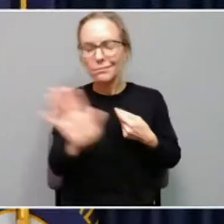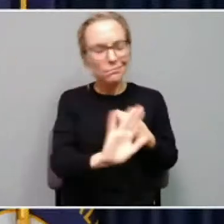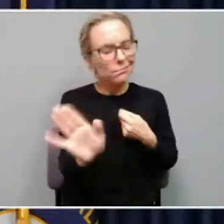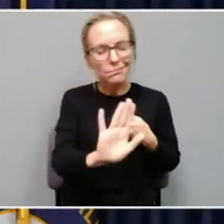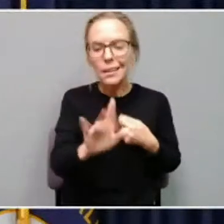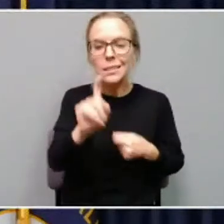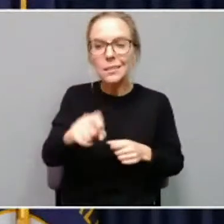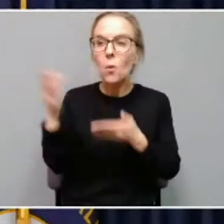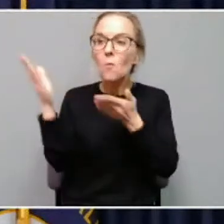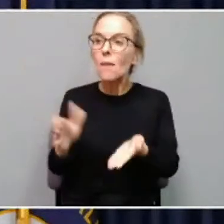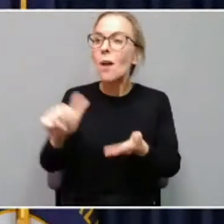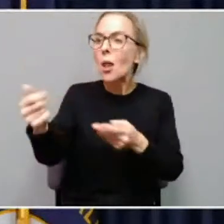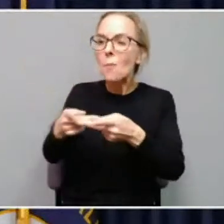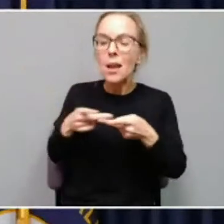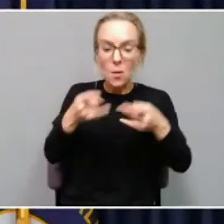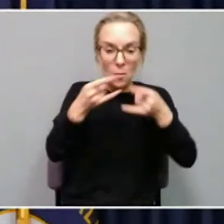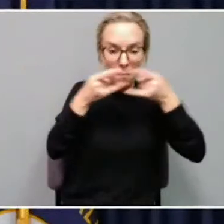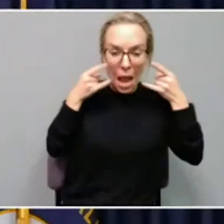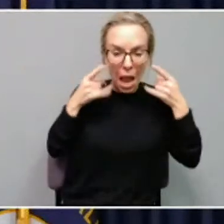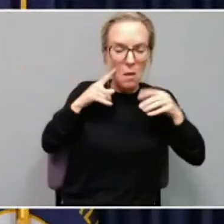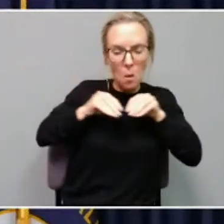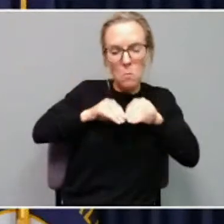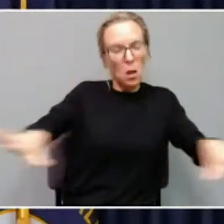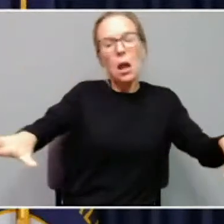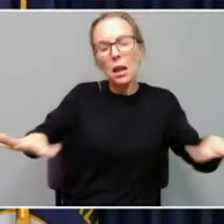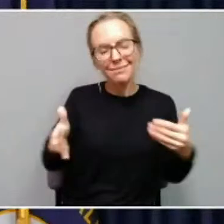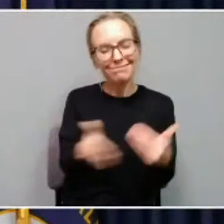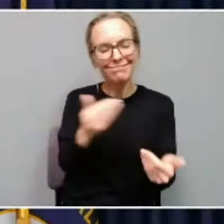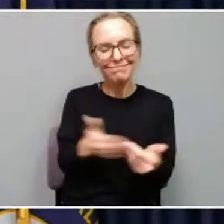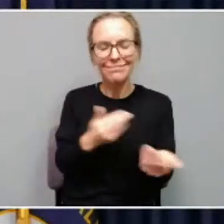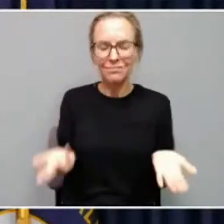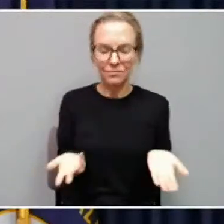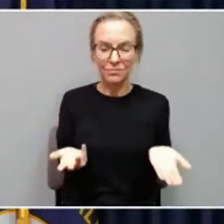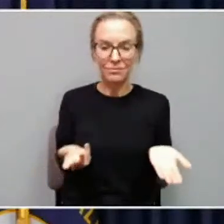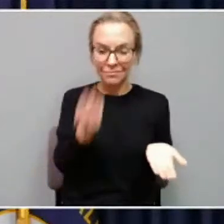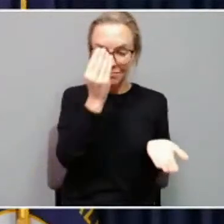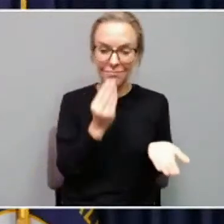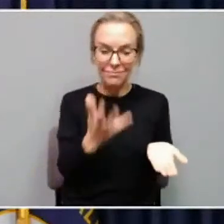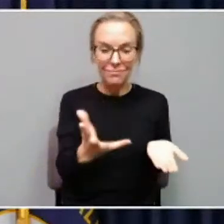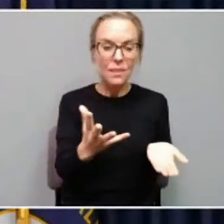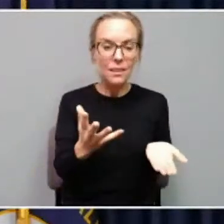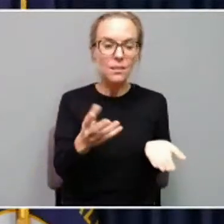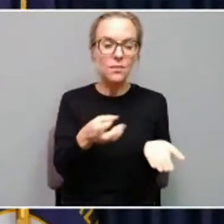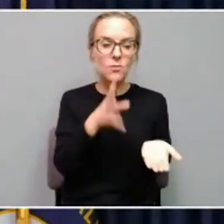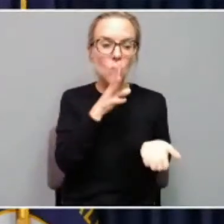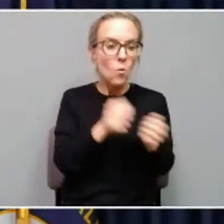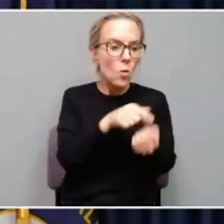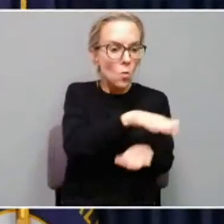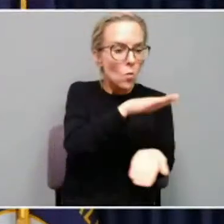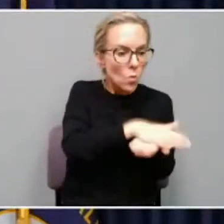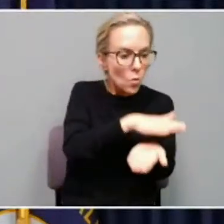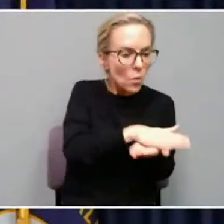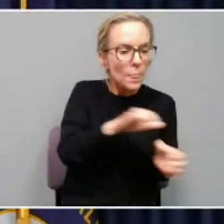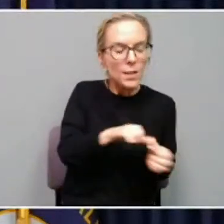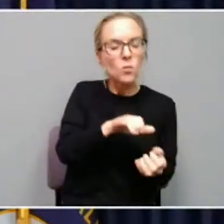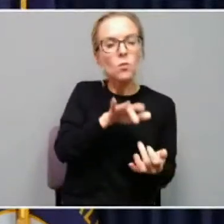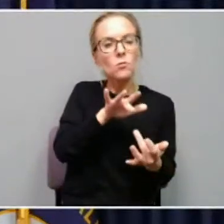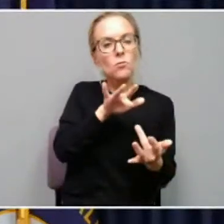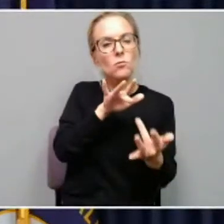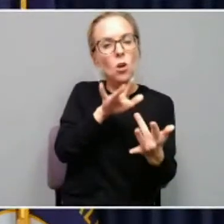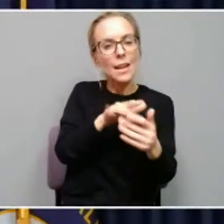somewhere else, but if we're not masking, they're going to spread it all over there. And I can tell you from having talked to schools, they do the contact tracing and people are